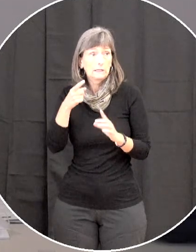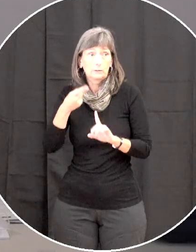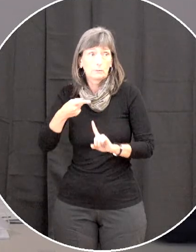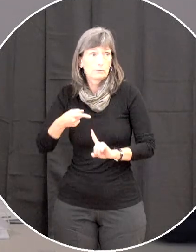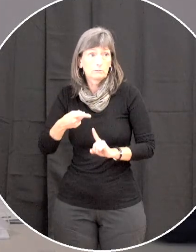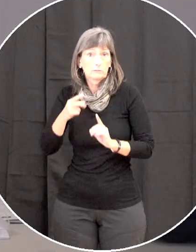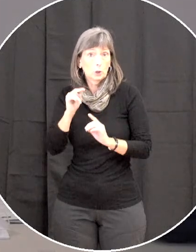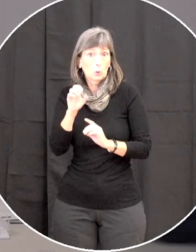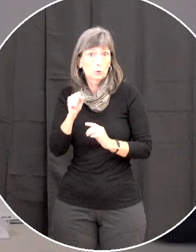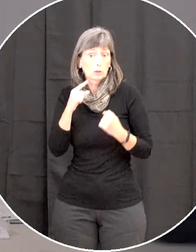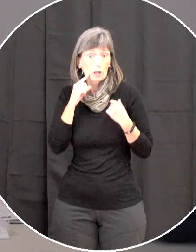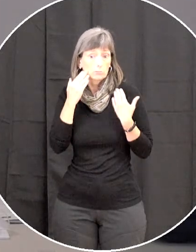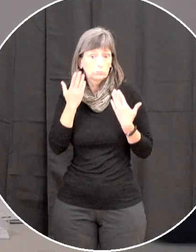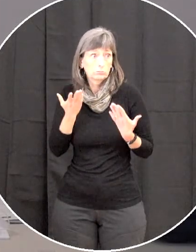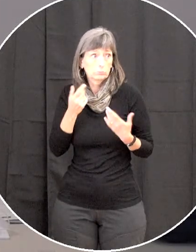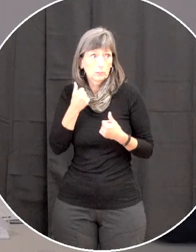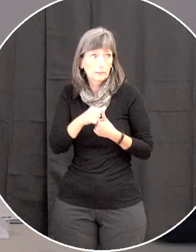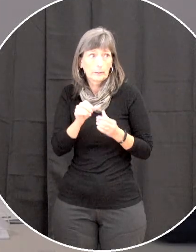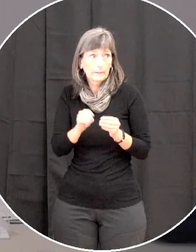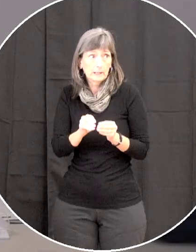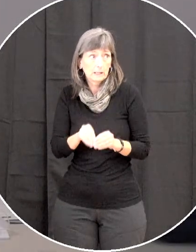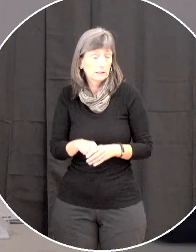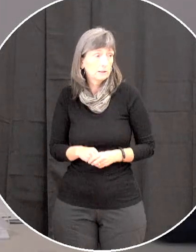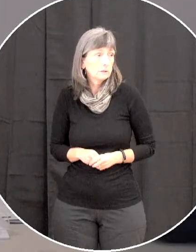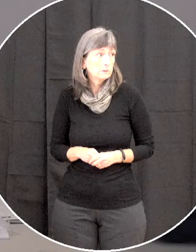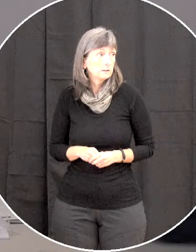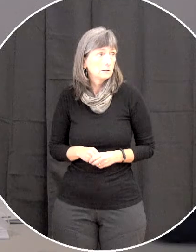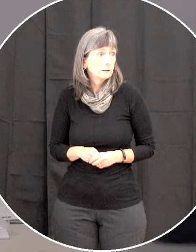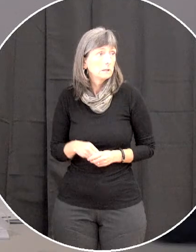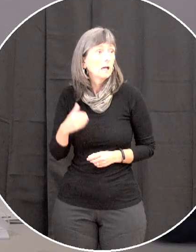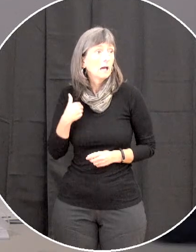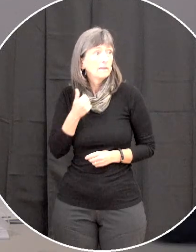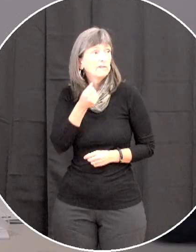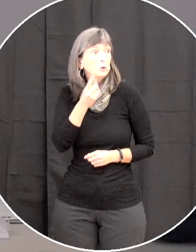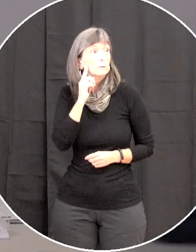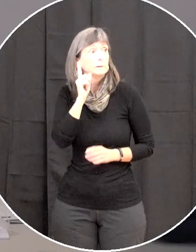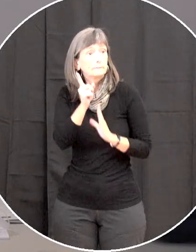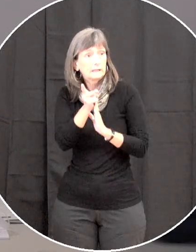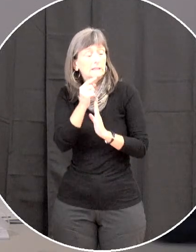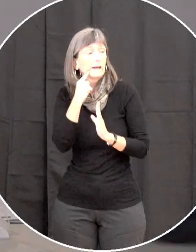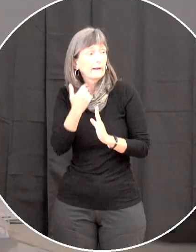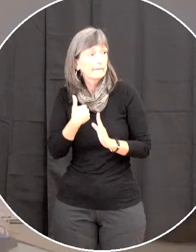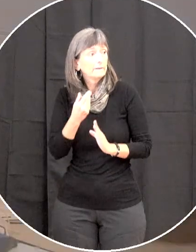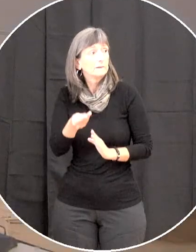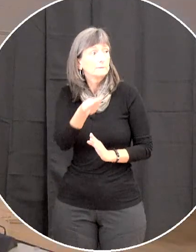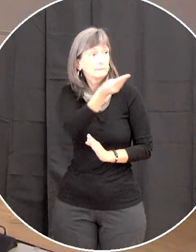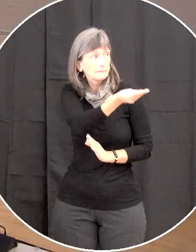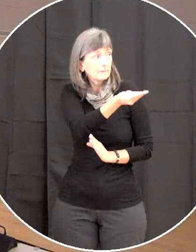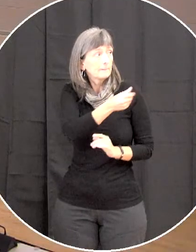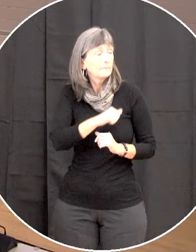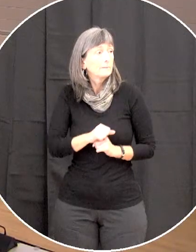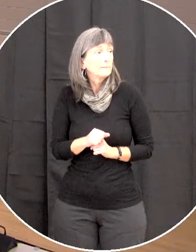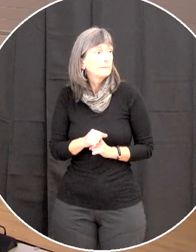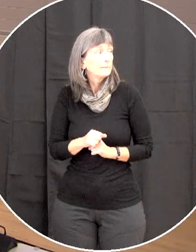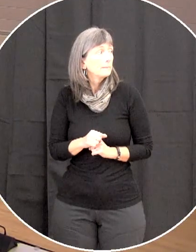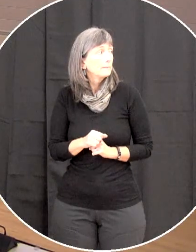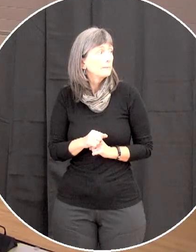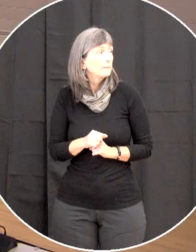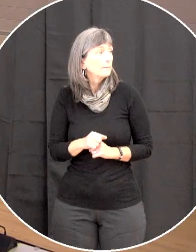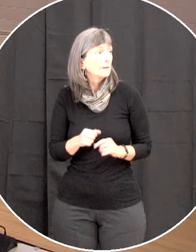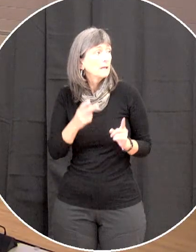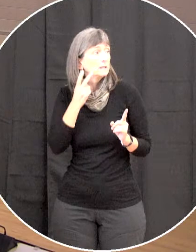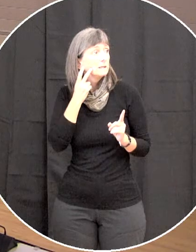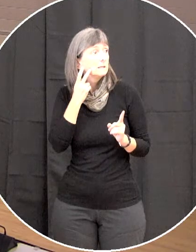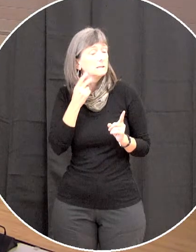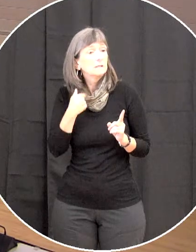The minutes are indicated, right? Yes, I've got the minutes here. So we, as you can see in the